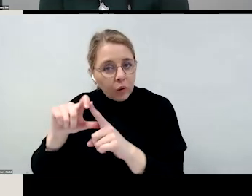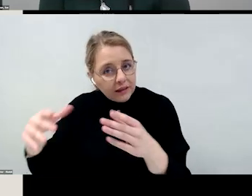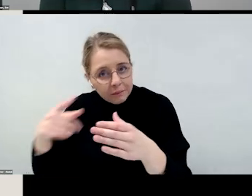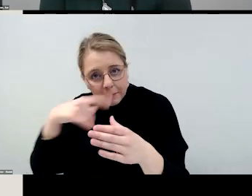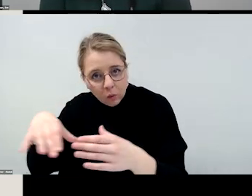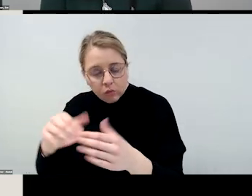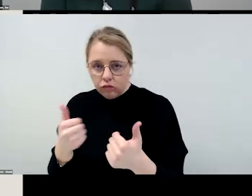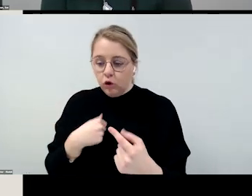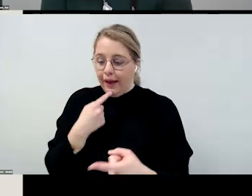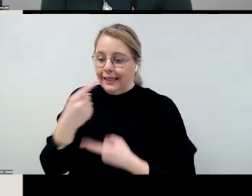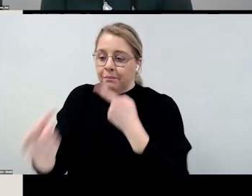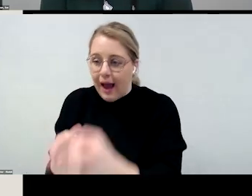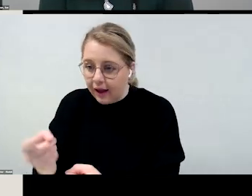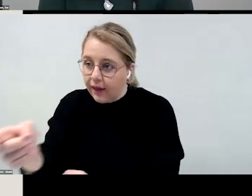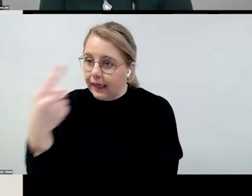diverse communities.